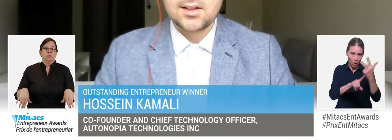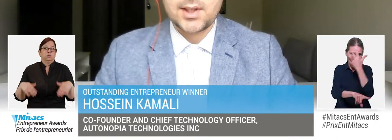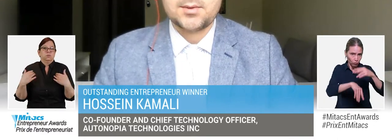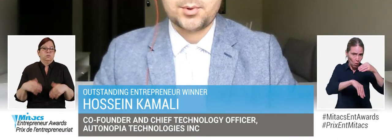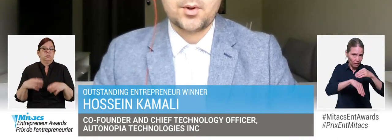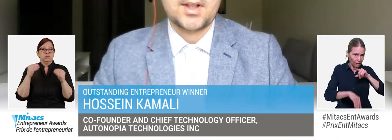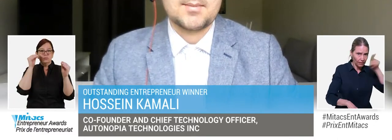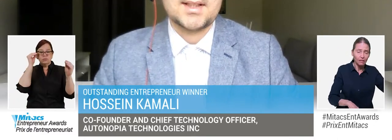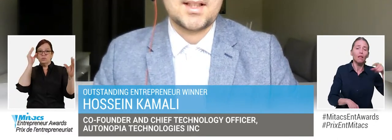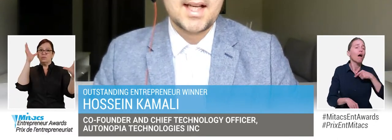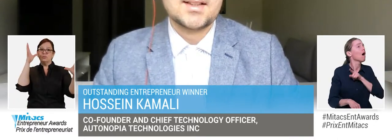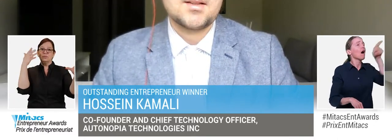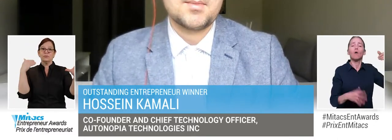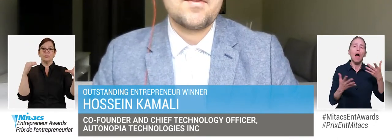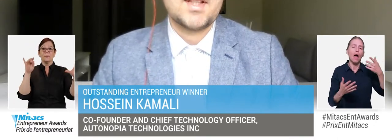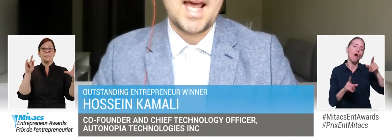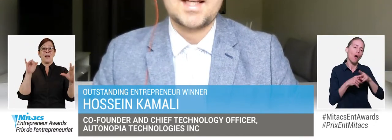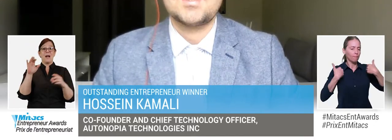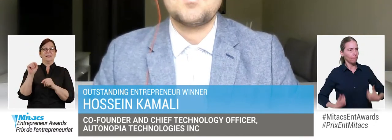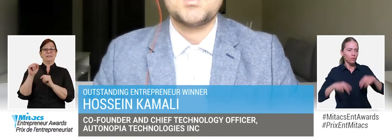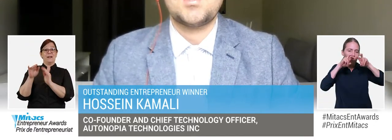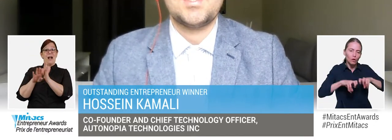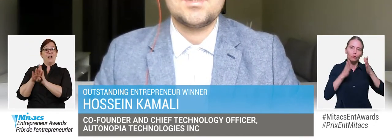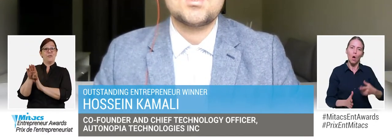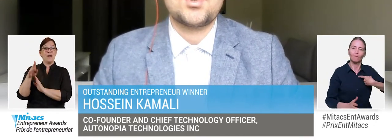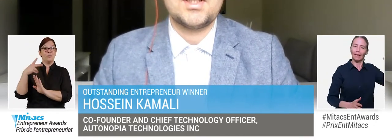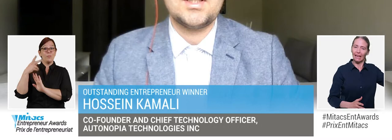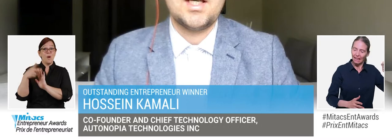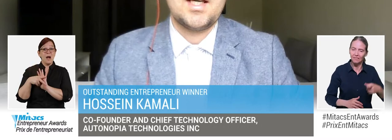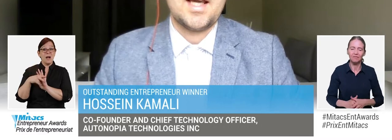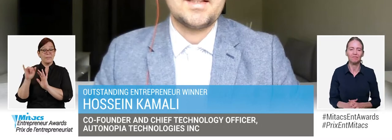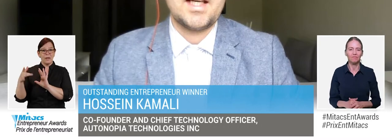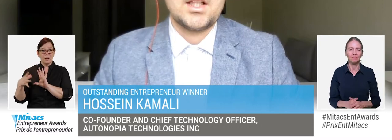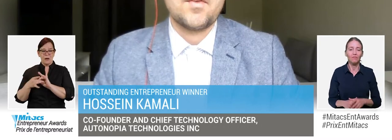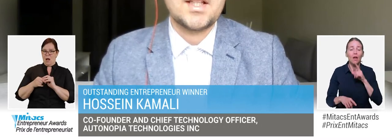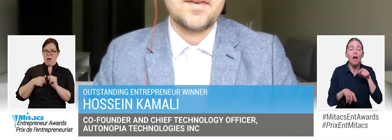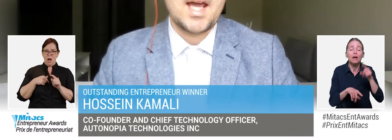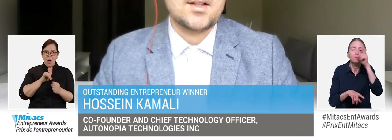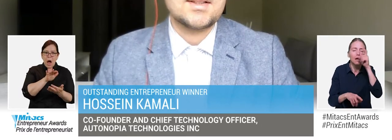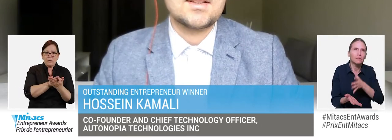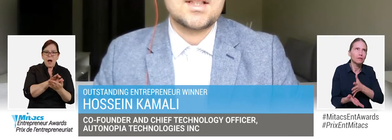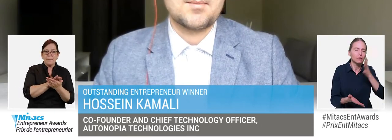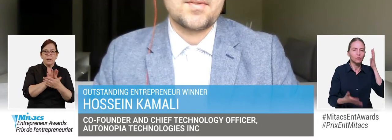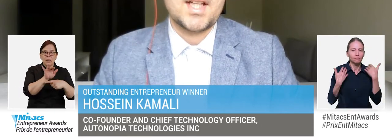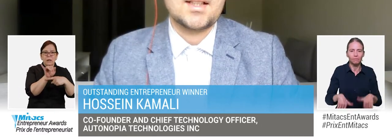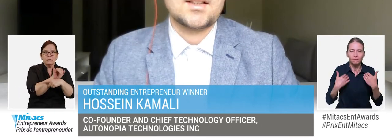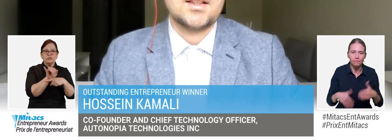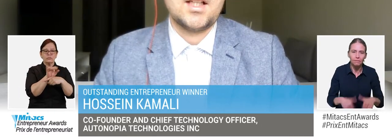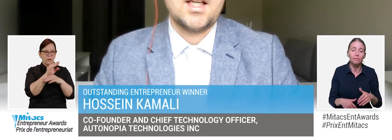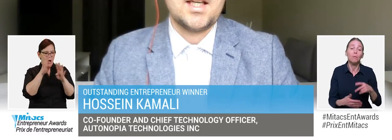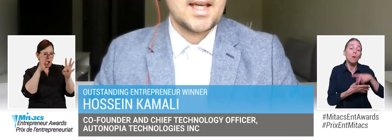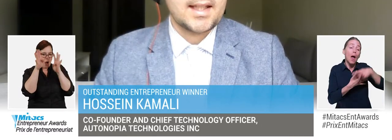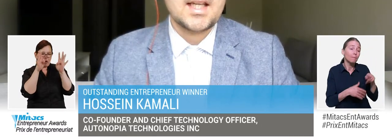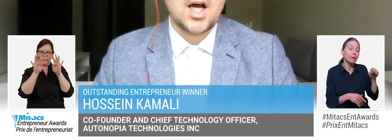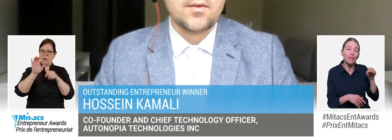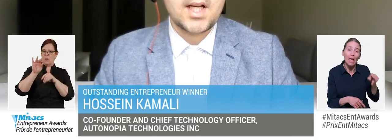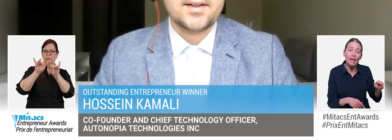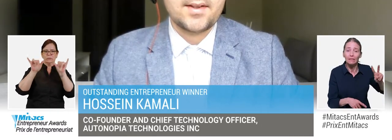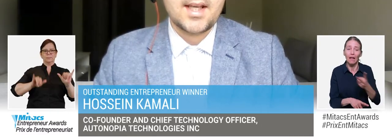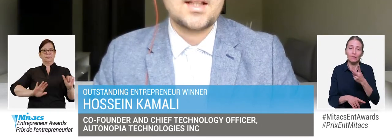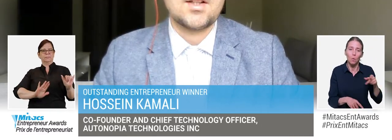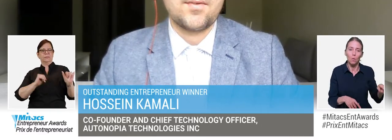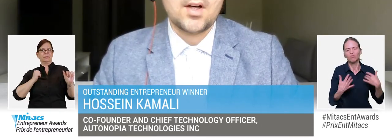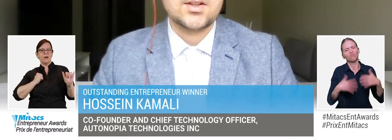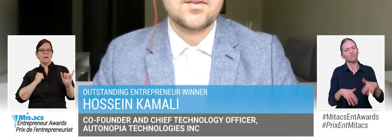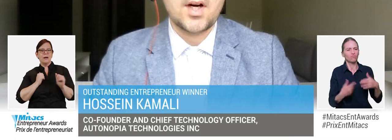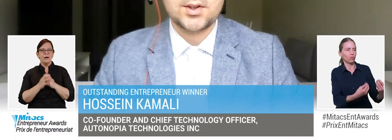Mitacs Accelerate program that connected me with academia, industry, and the innovative ecosystem of Canada. Again, I would